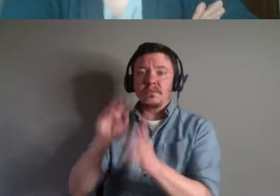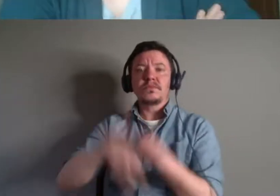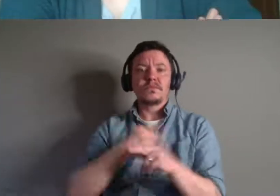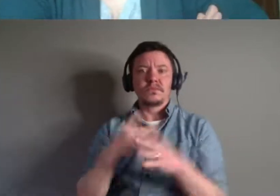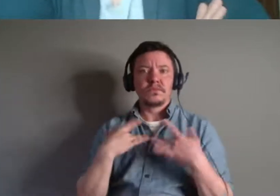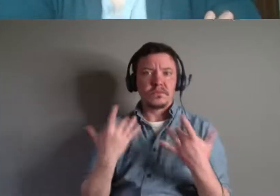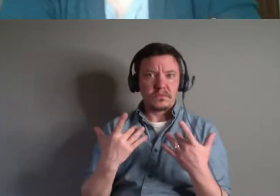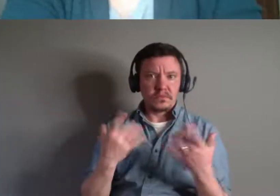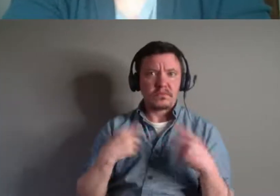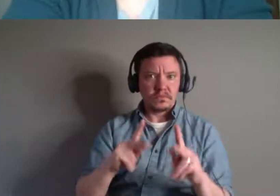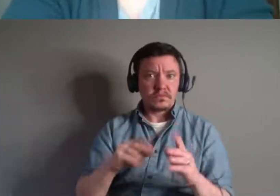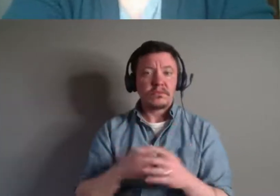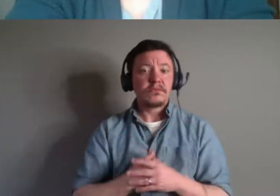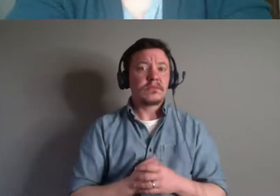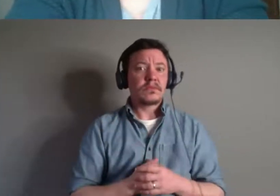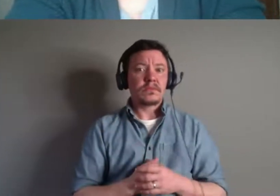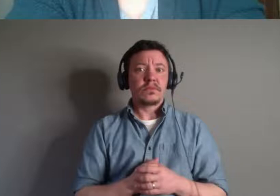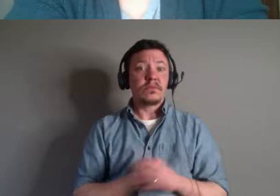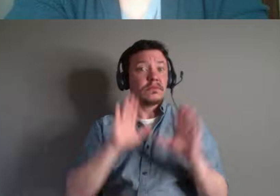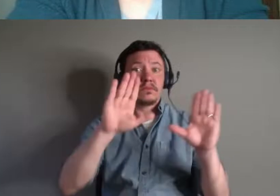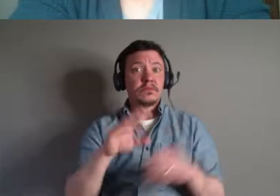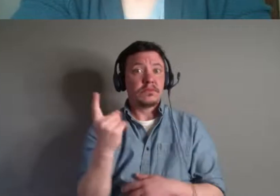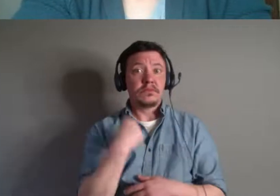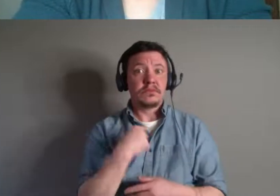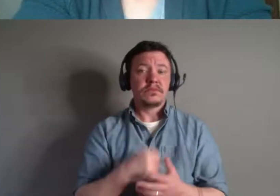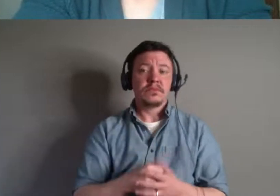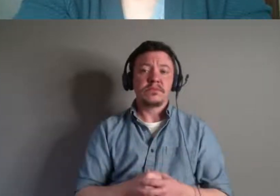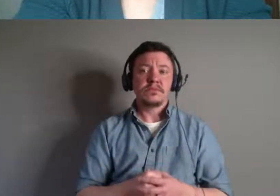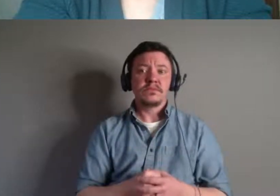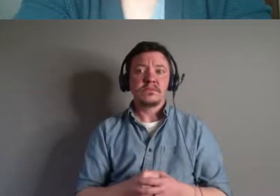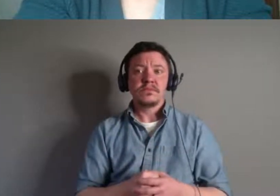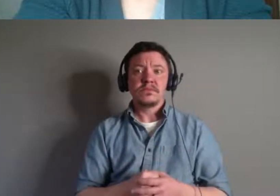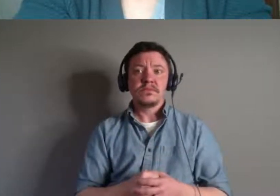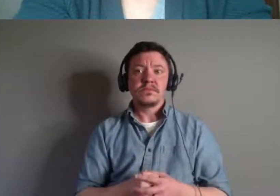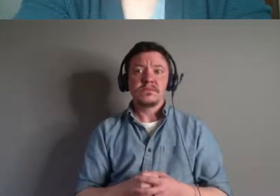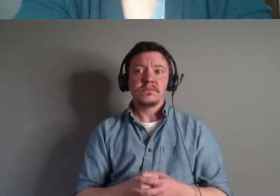opportunities. That's a great question. You know, I